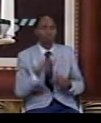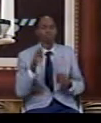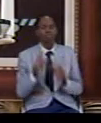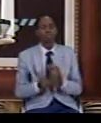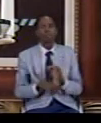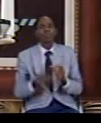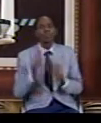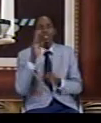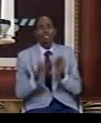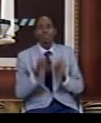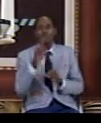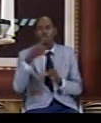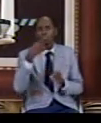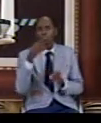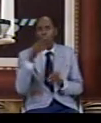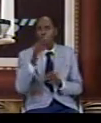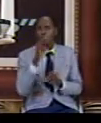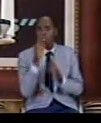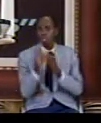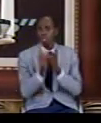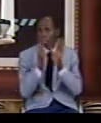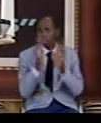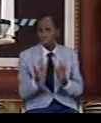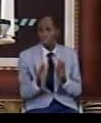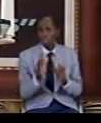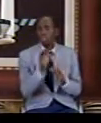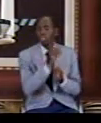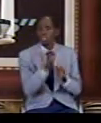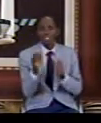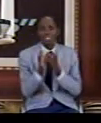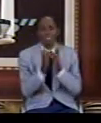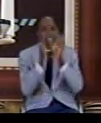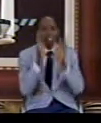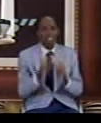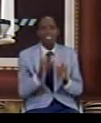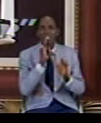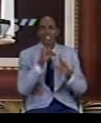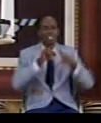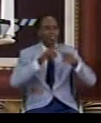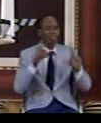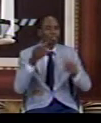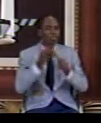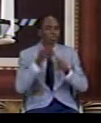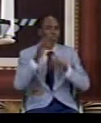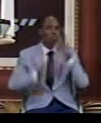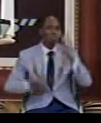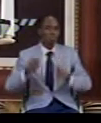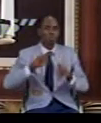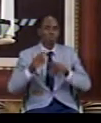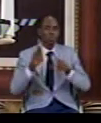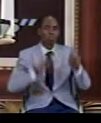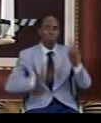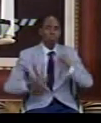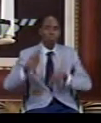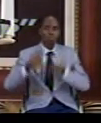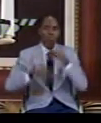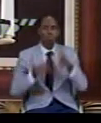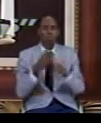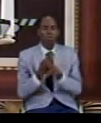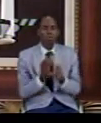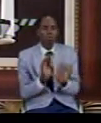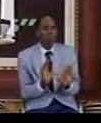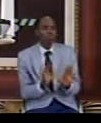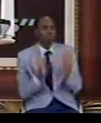you say you're a Christian, the Christian is different from the people of the world that's afraid of everything. Afraid of the